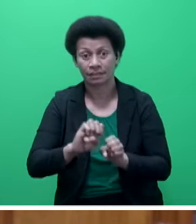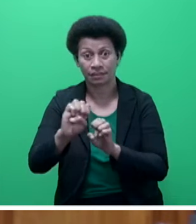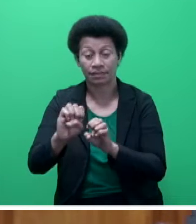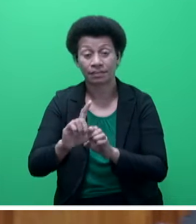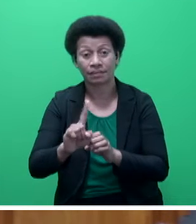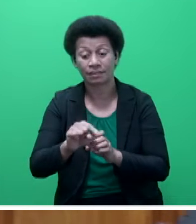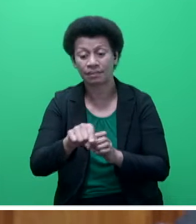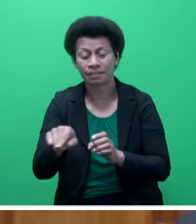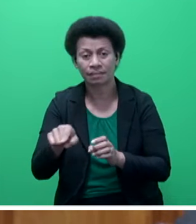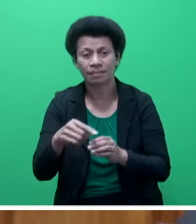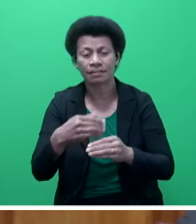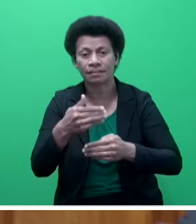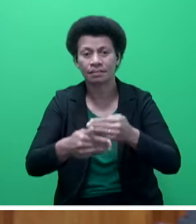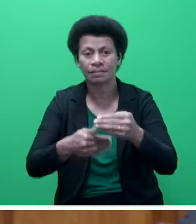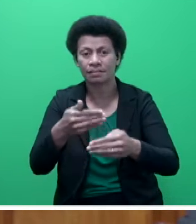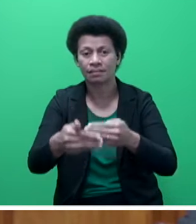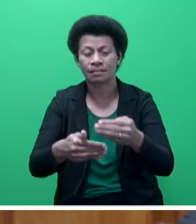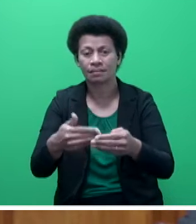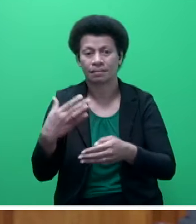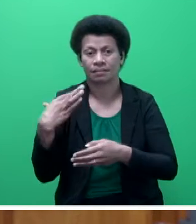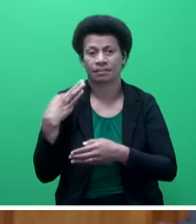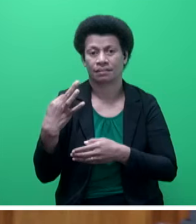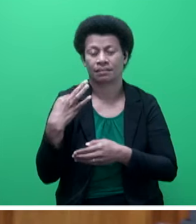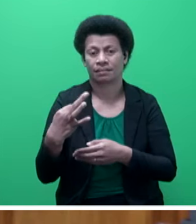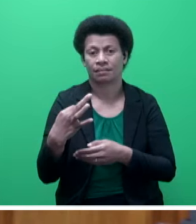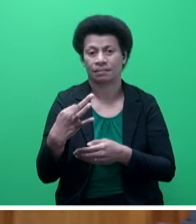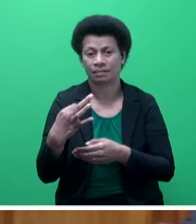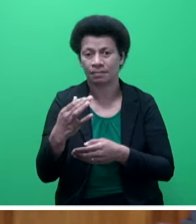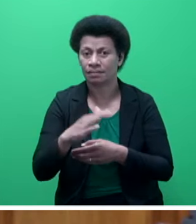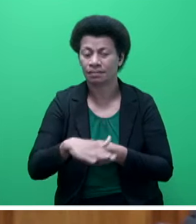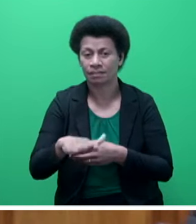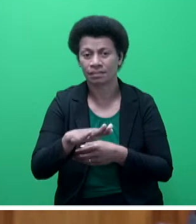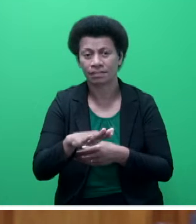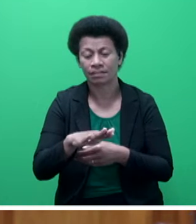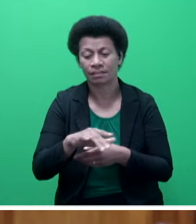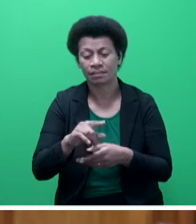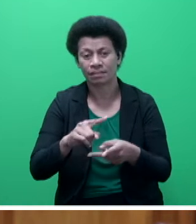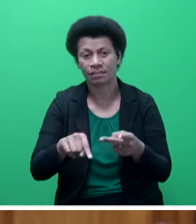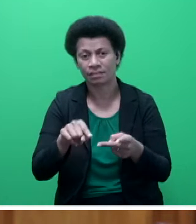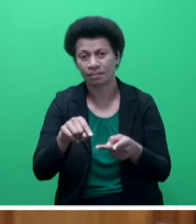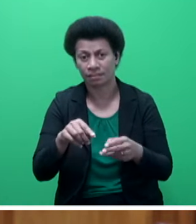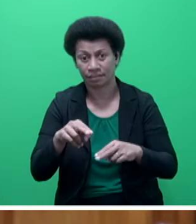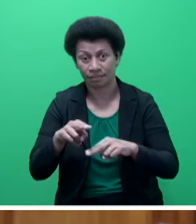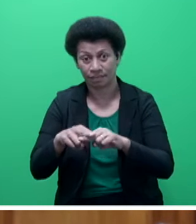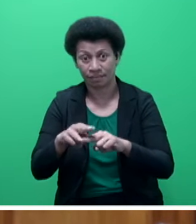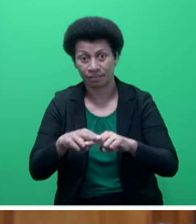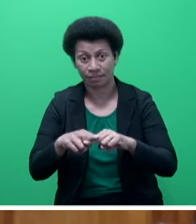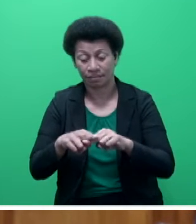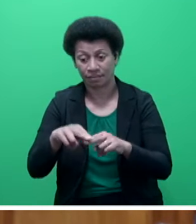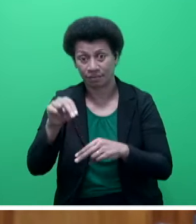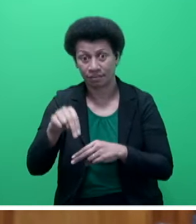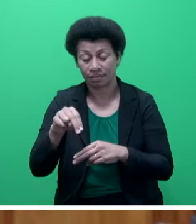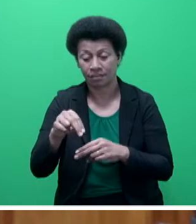for processing applications expeditiously, Honourable Speaker, sir, in sectors where Fiji needs